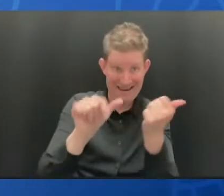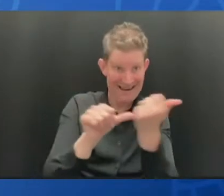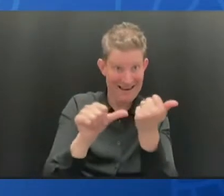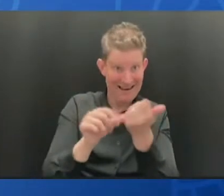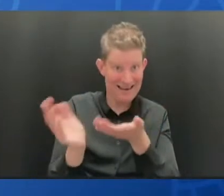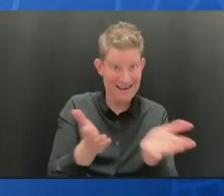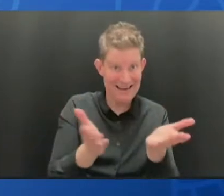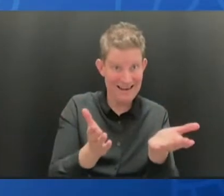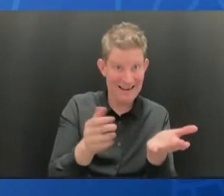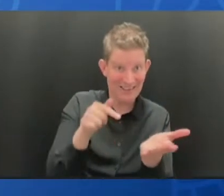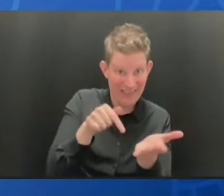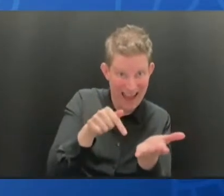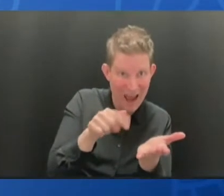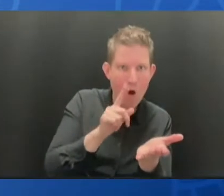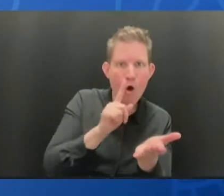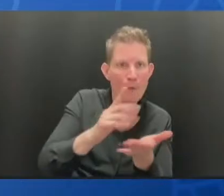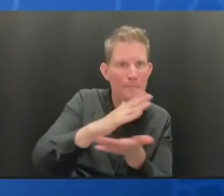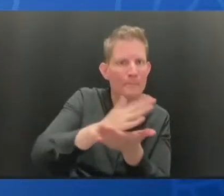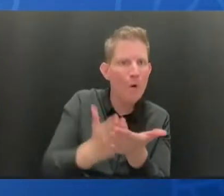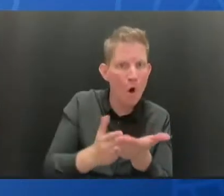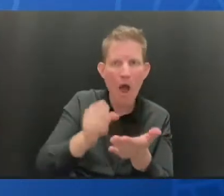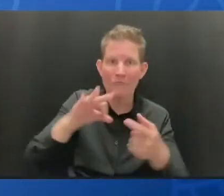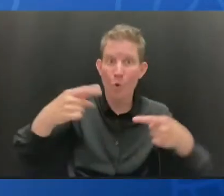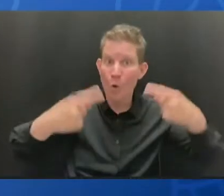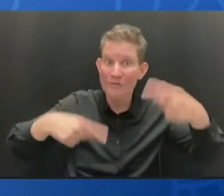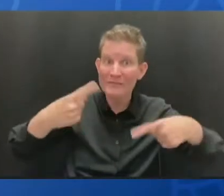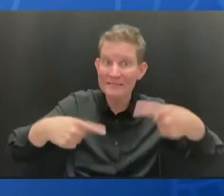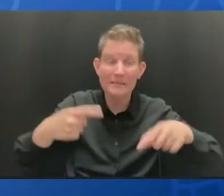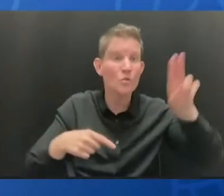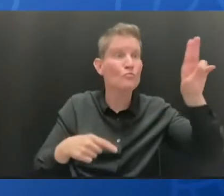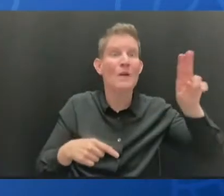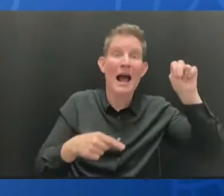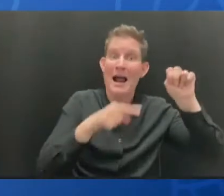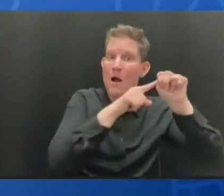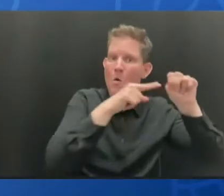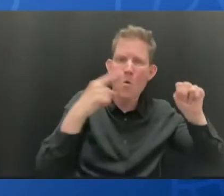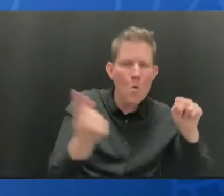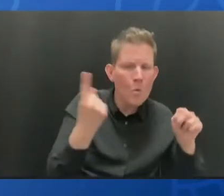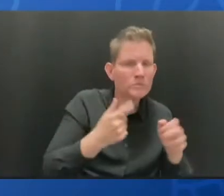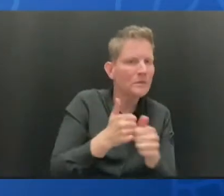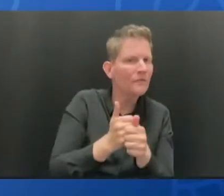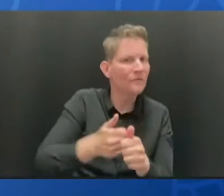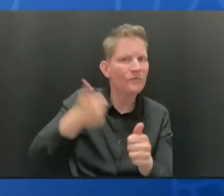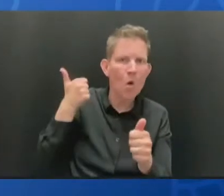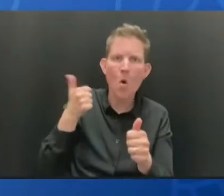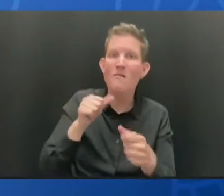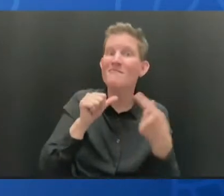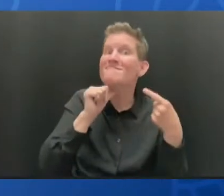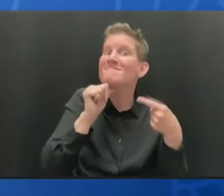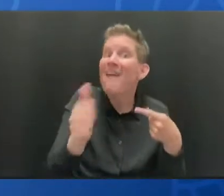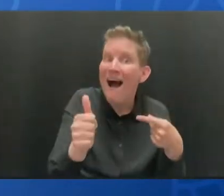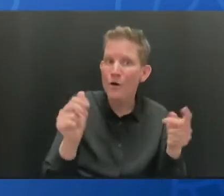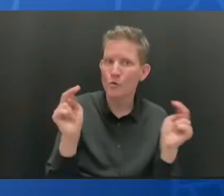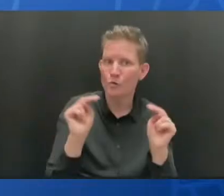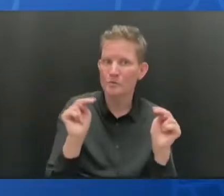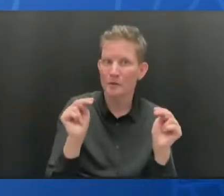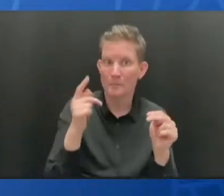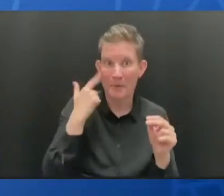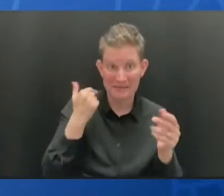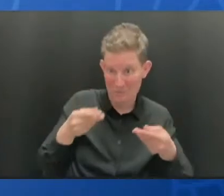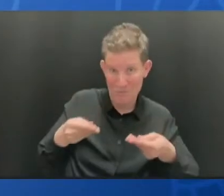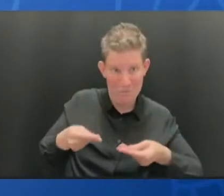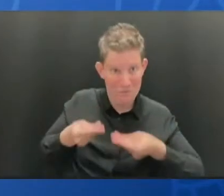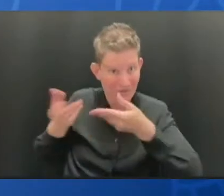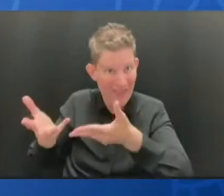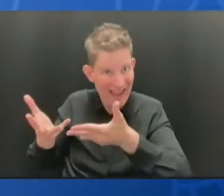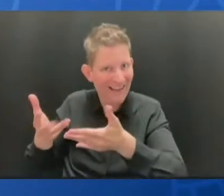has always avoided, because you potentially made the recipients targets, and we're seeing that already, potentially,